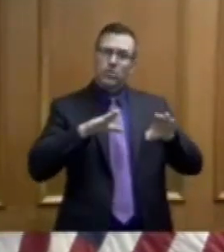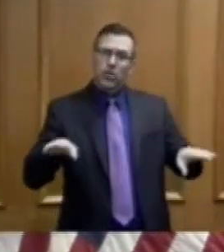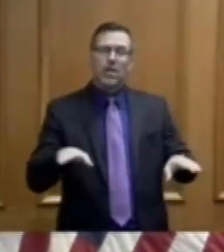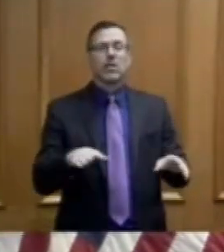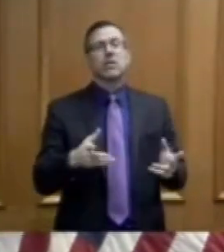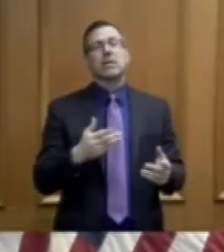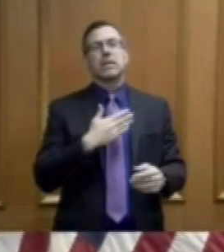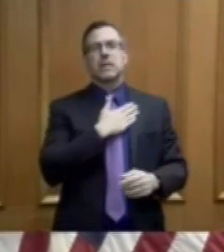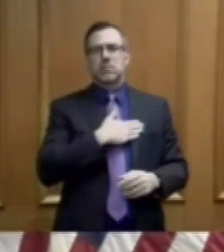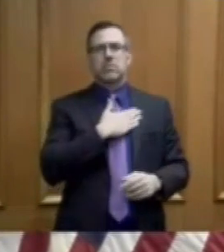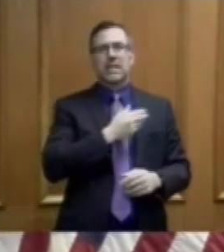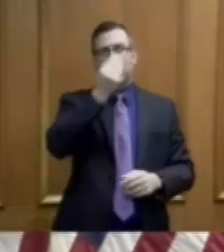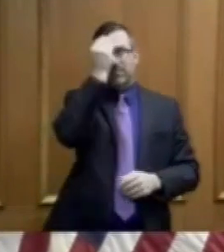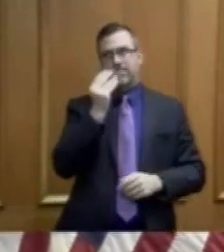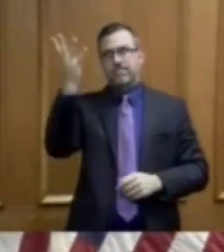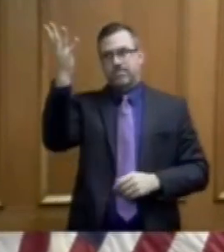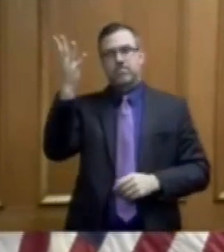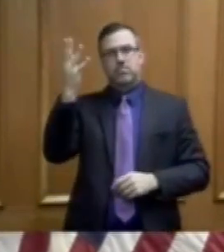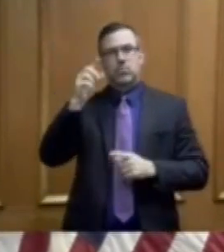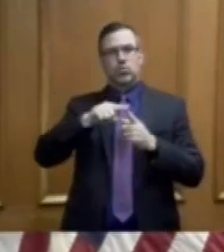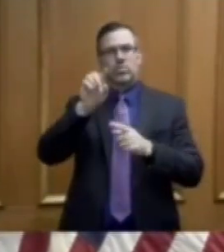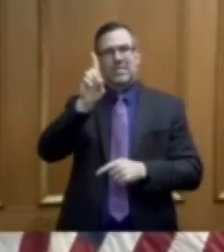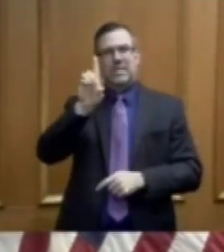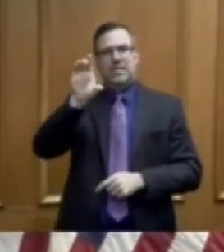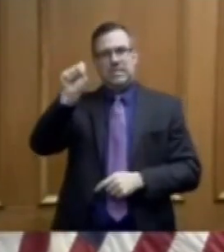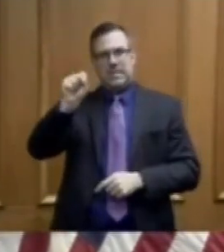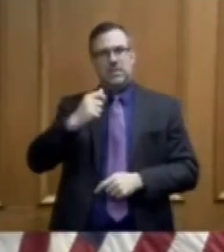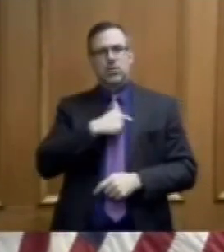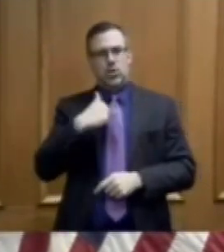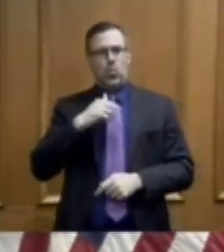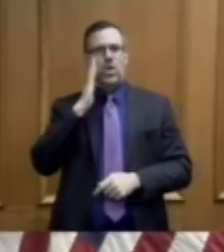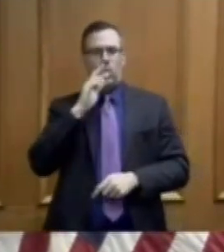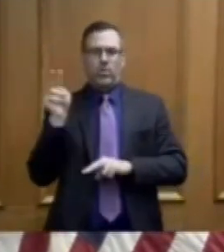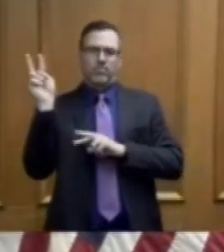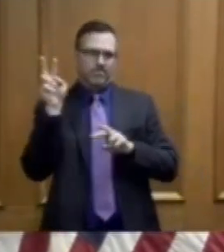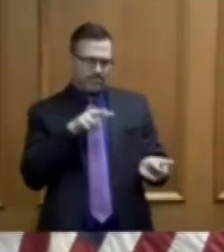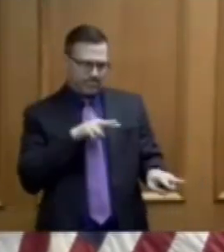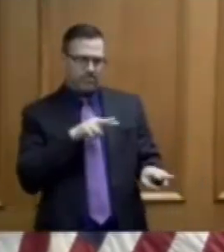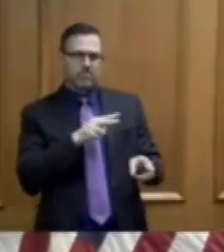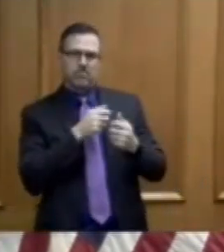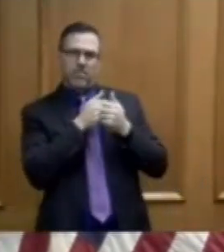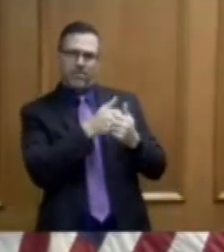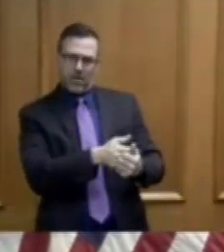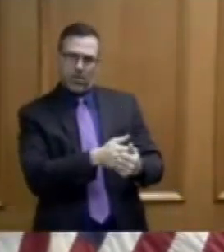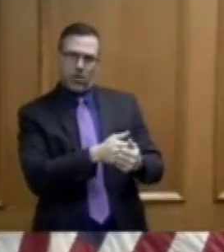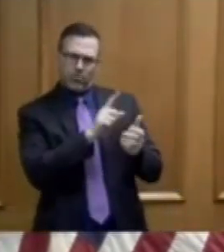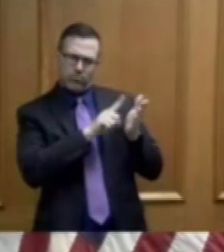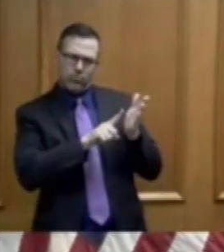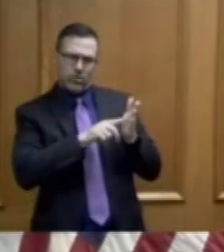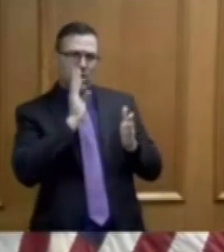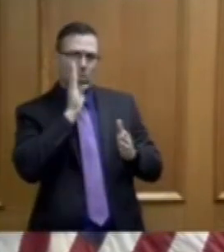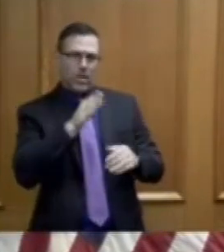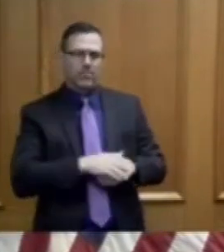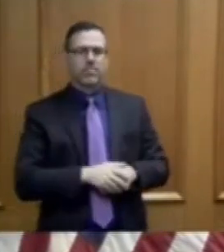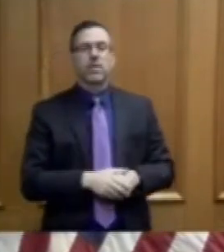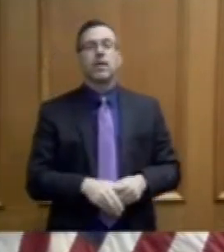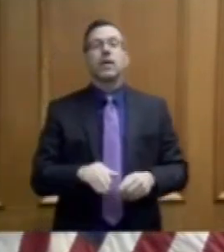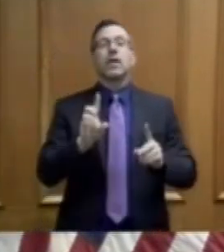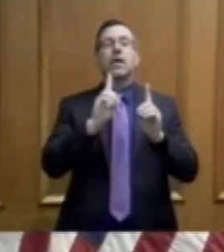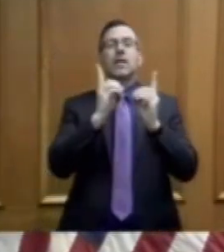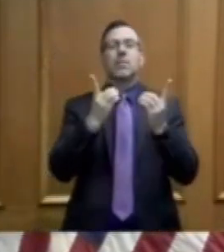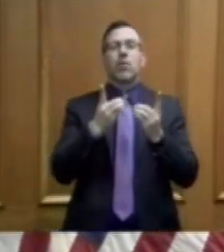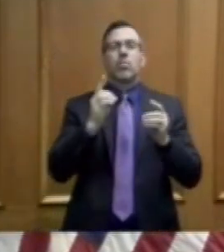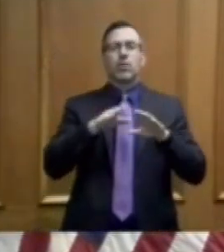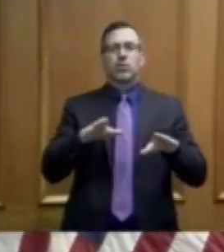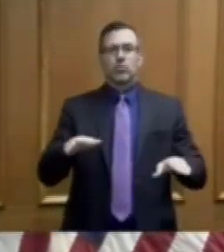state. And we will be vigilant as well to make sure that we follow through on that. Today, Department of Children's Services Commissioner